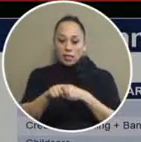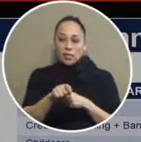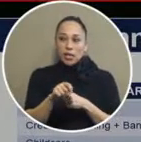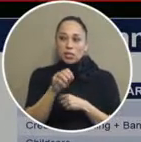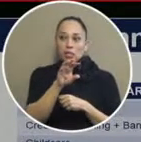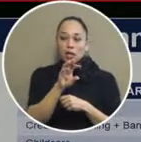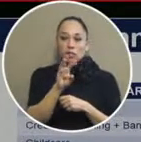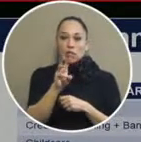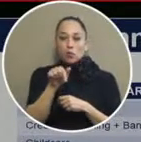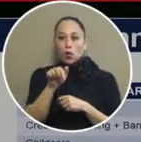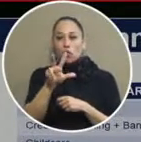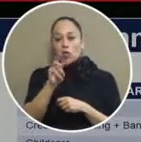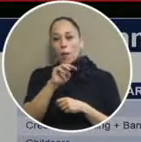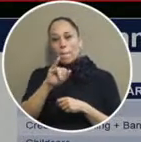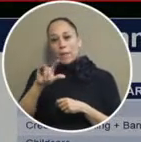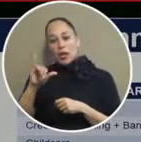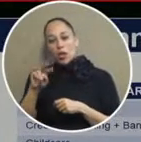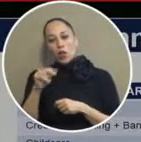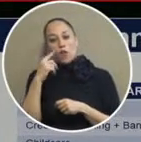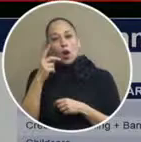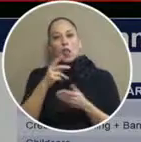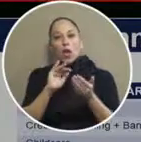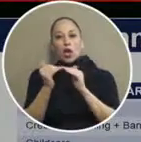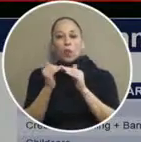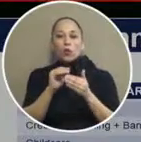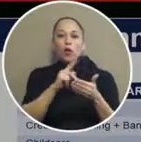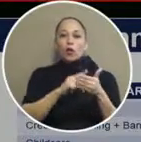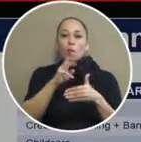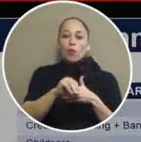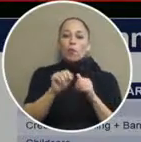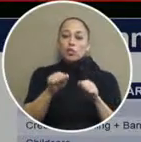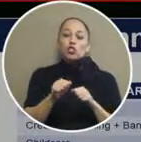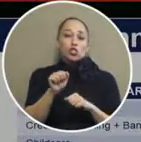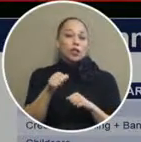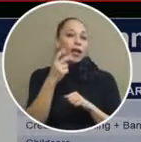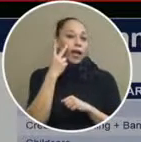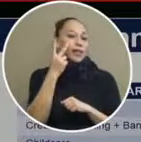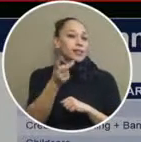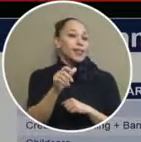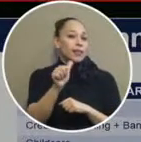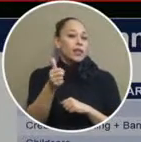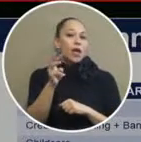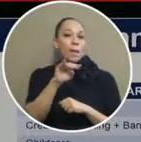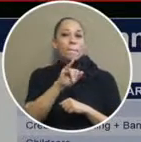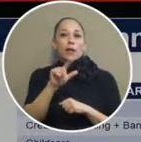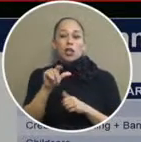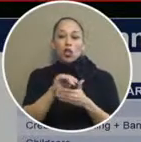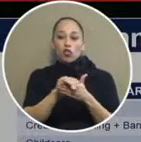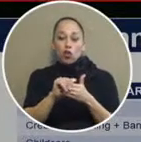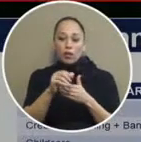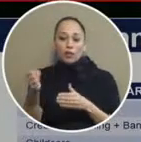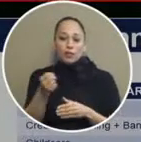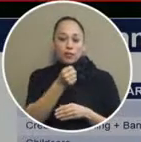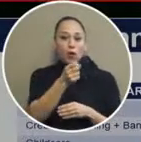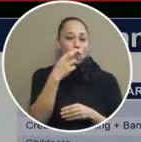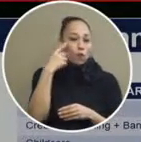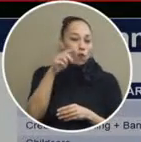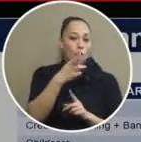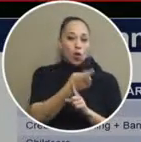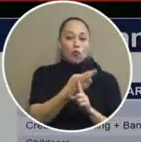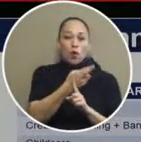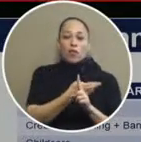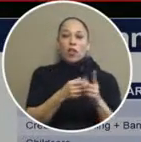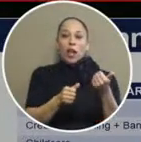16.3 million that go to community programs, you can see $10 million has been allocated to